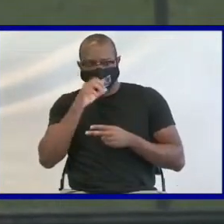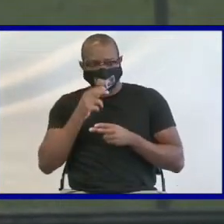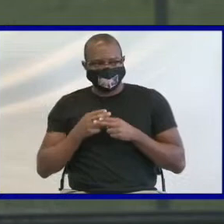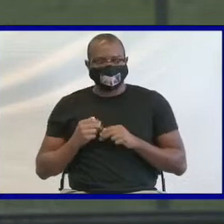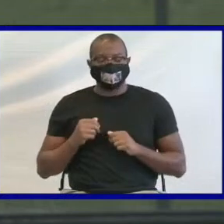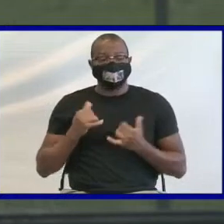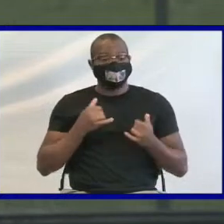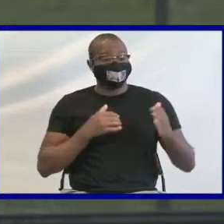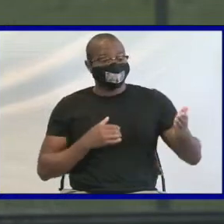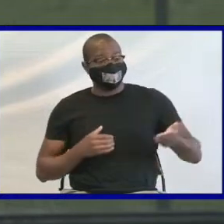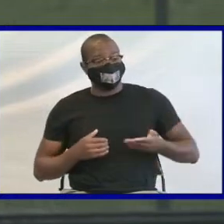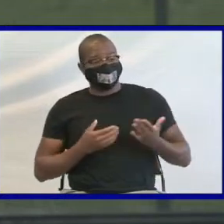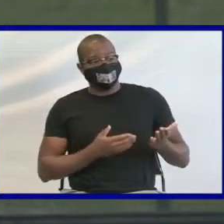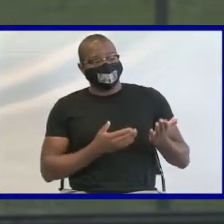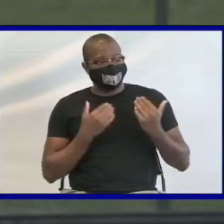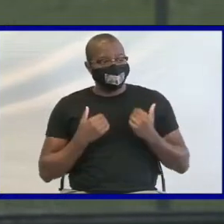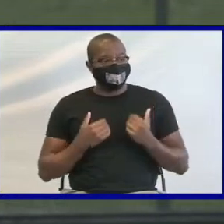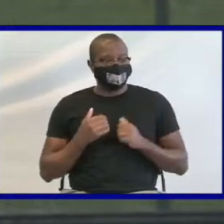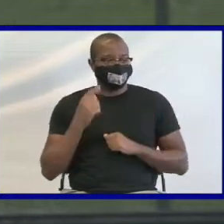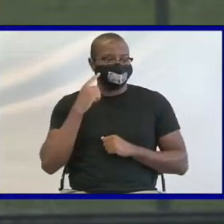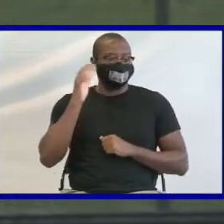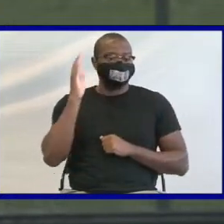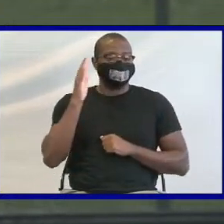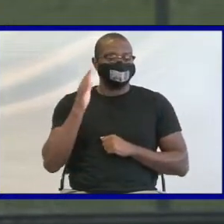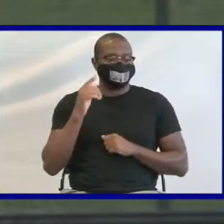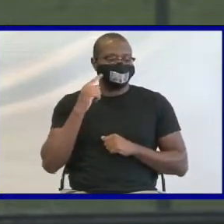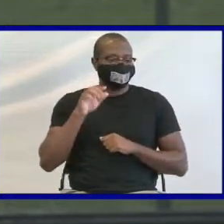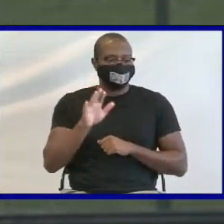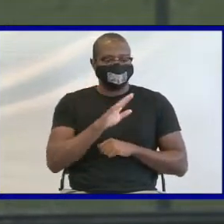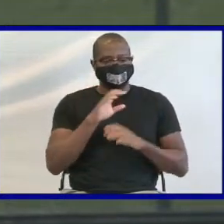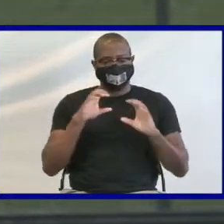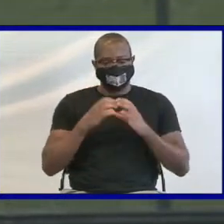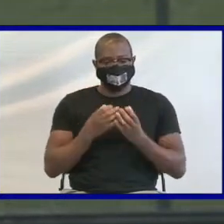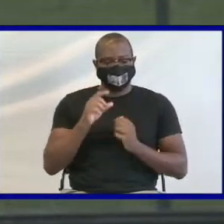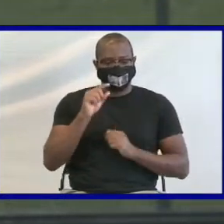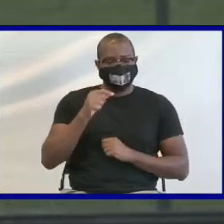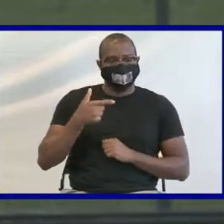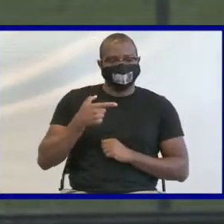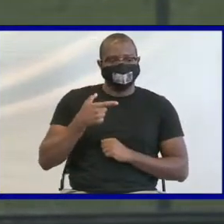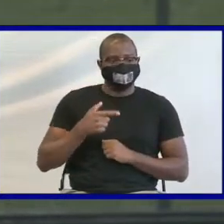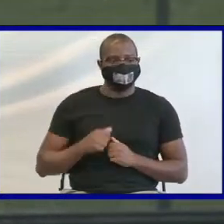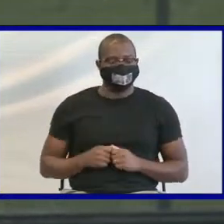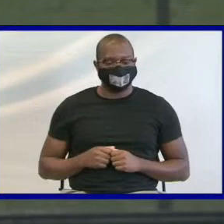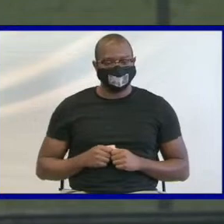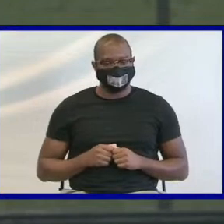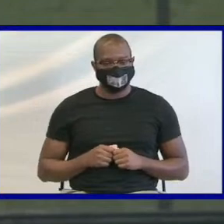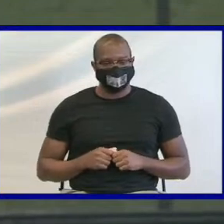to invite you to come forward and address the 2021 graduating class.